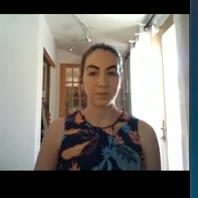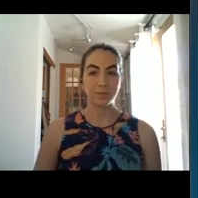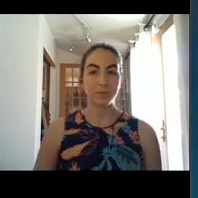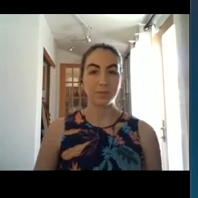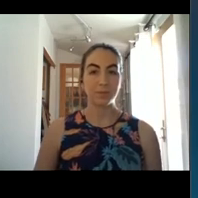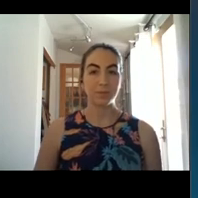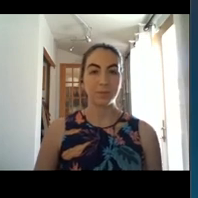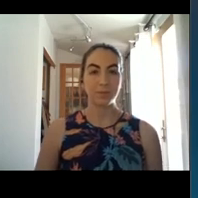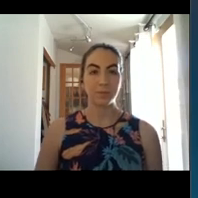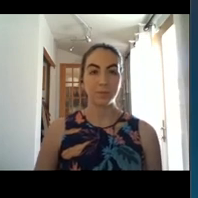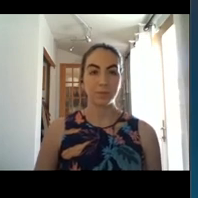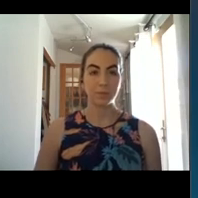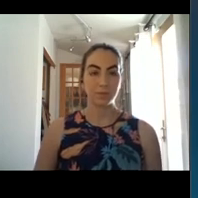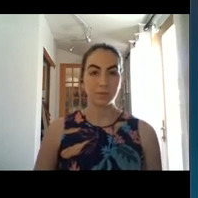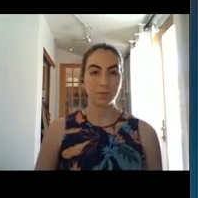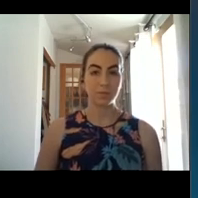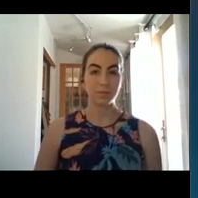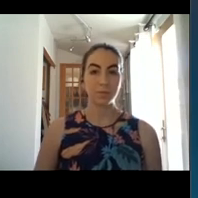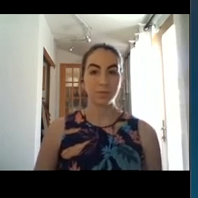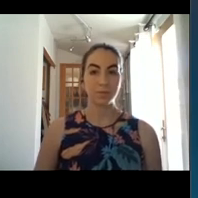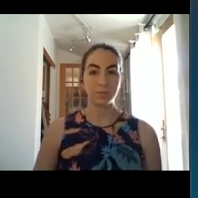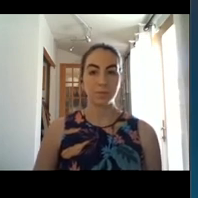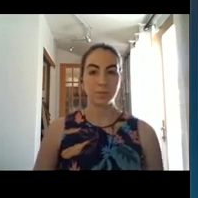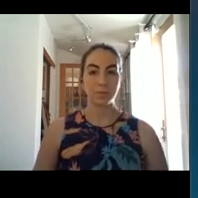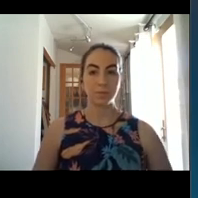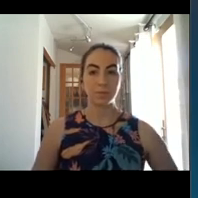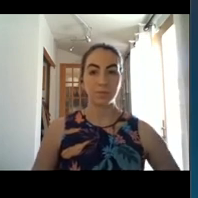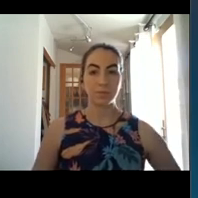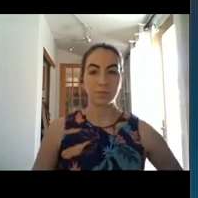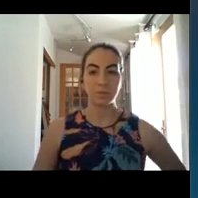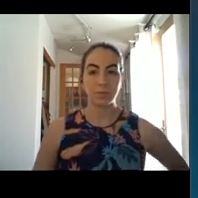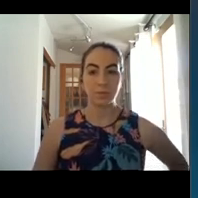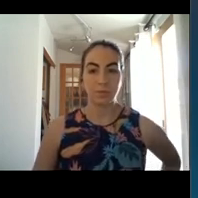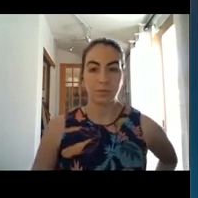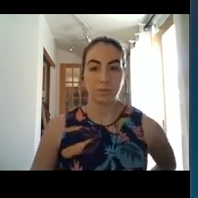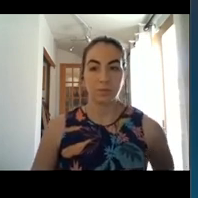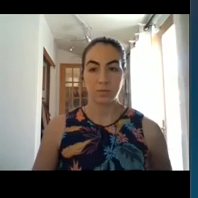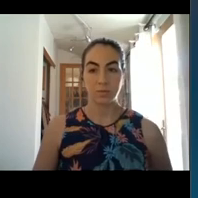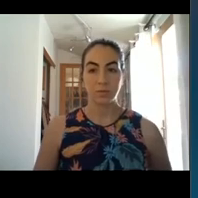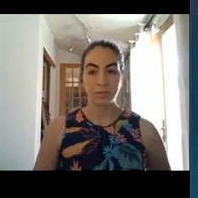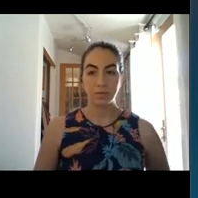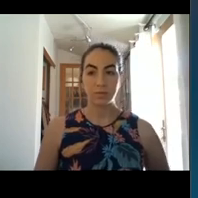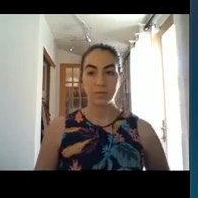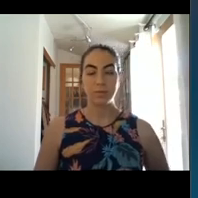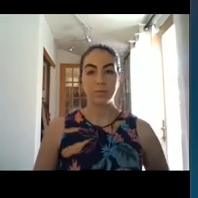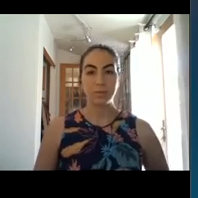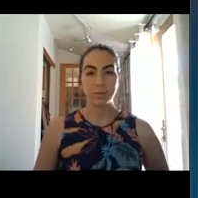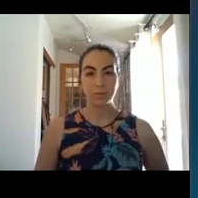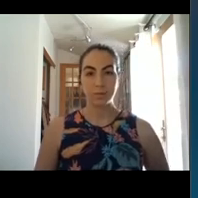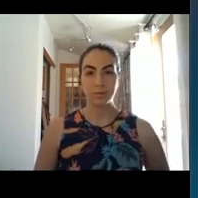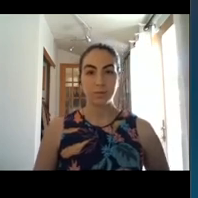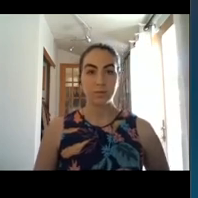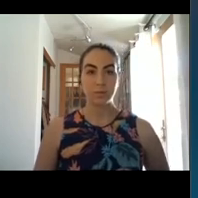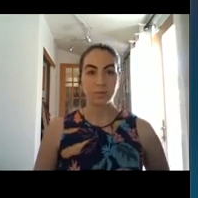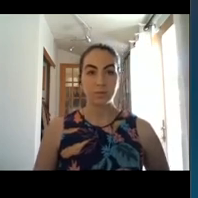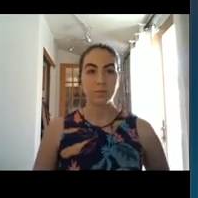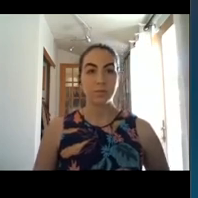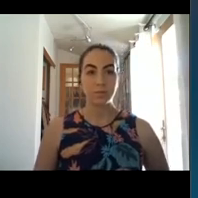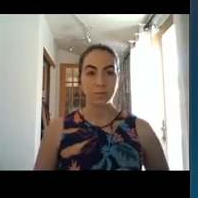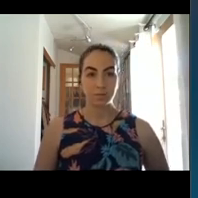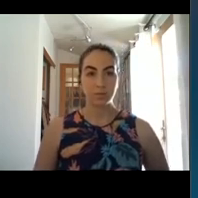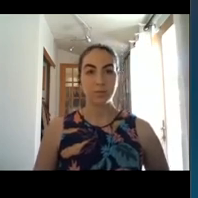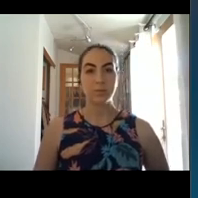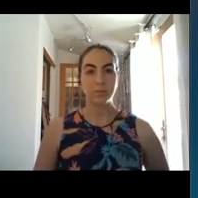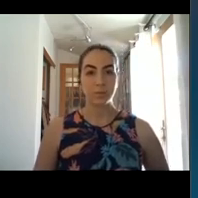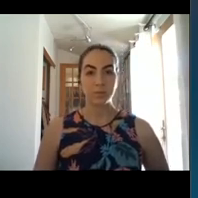I'm really, you know, I'm really mindful of, I take my credit card, my driver's license. Once I go in the store, I don't touch my phone. It's in my